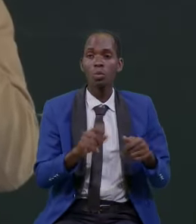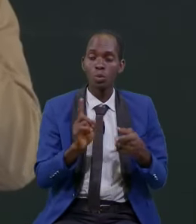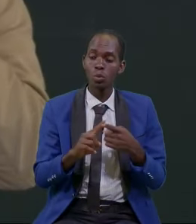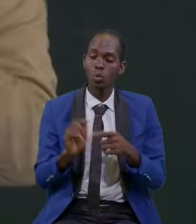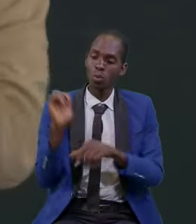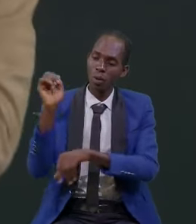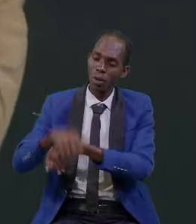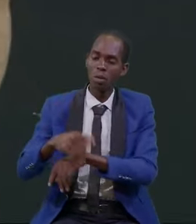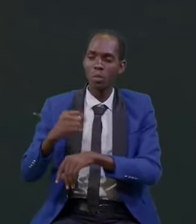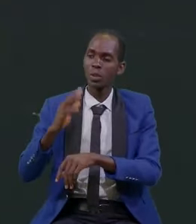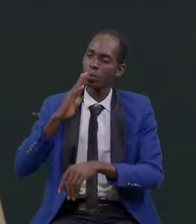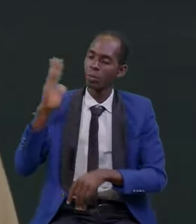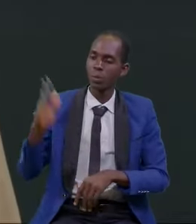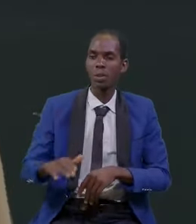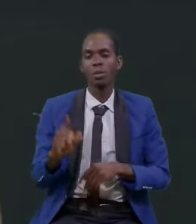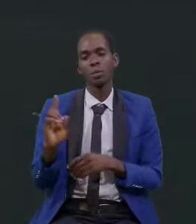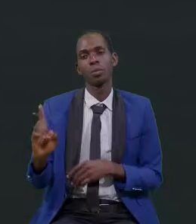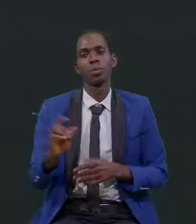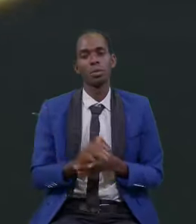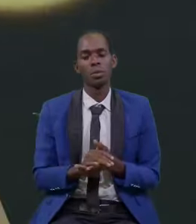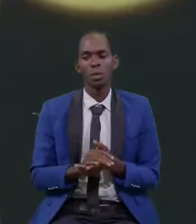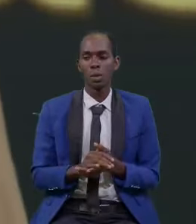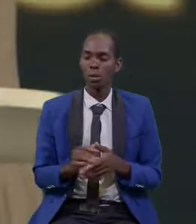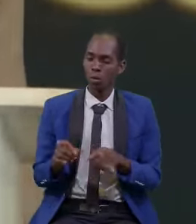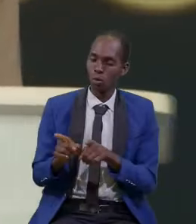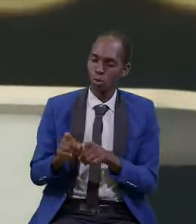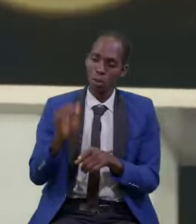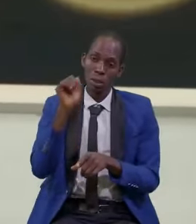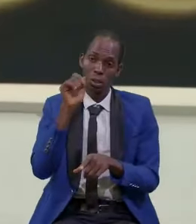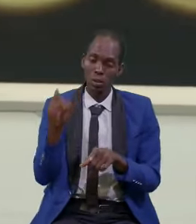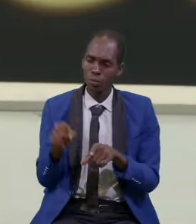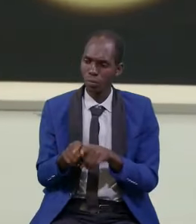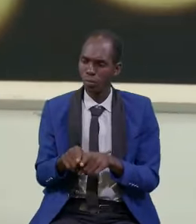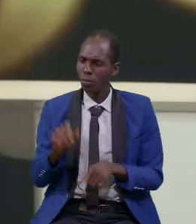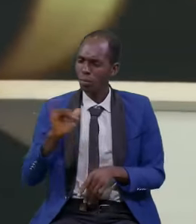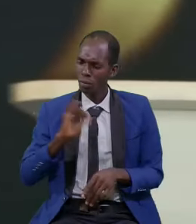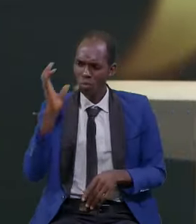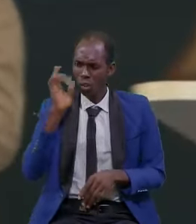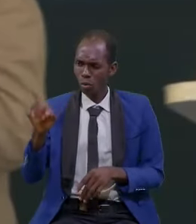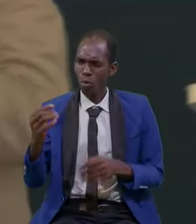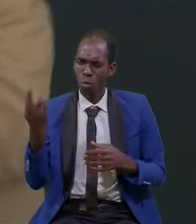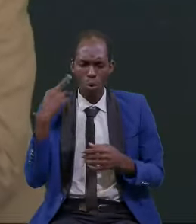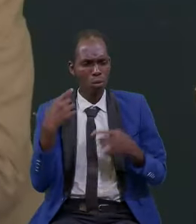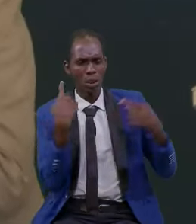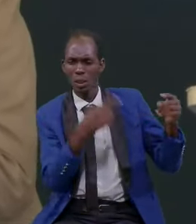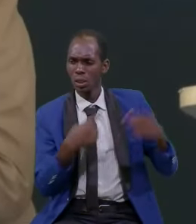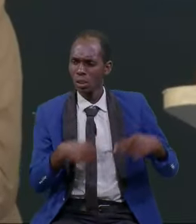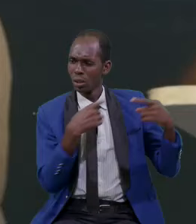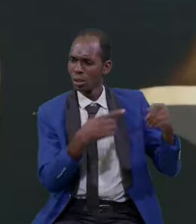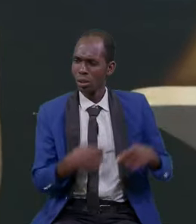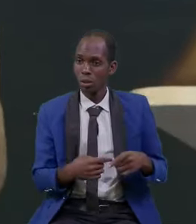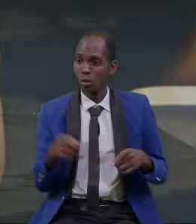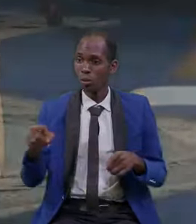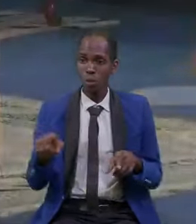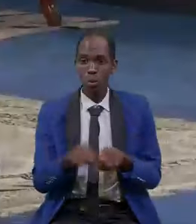one. Sister, I heard you were quarreling. I heard you even took that